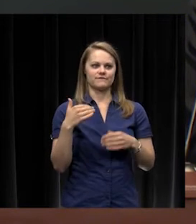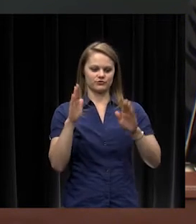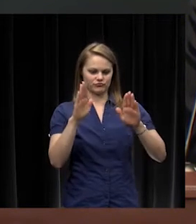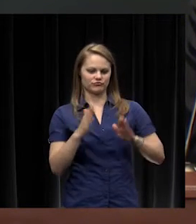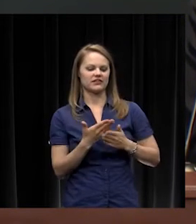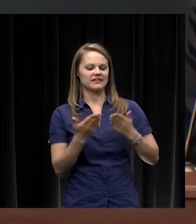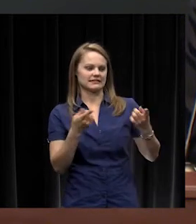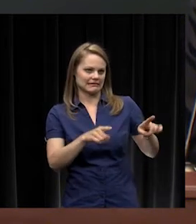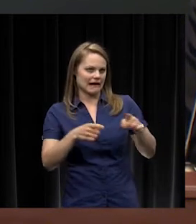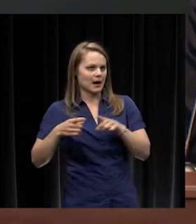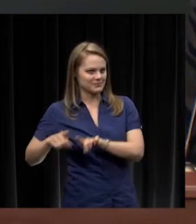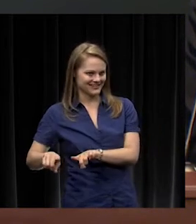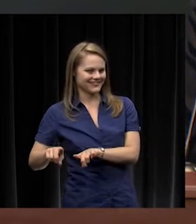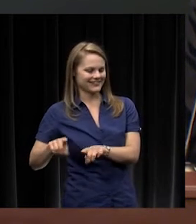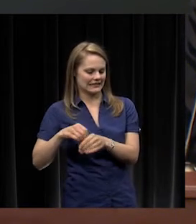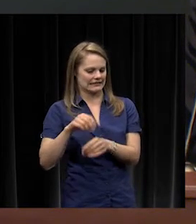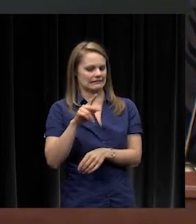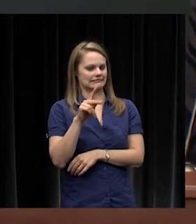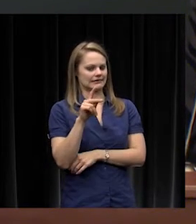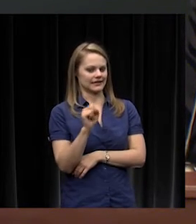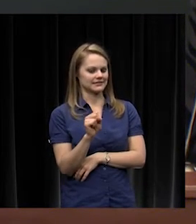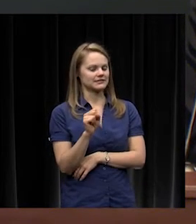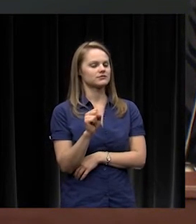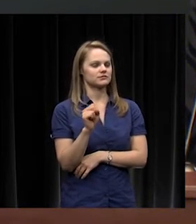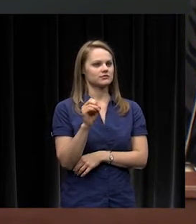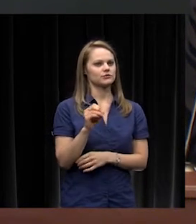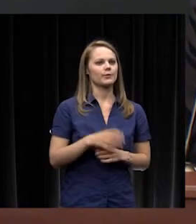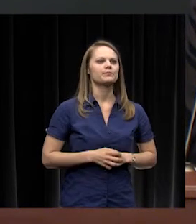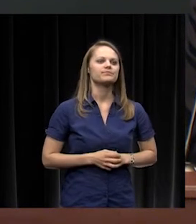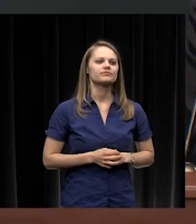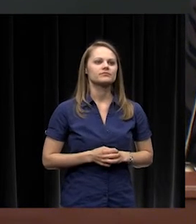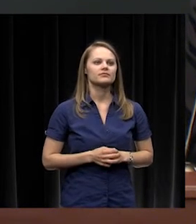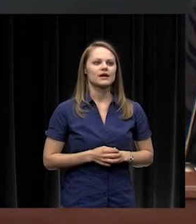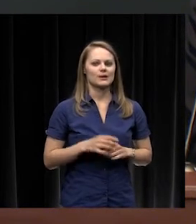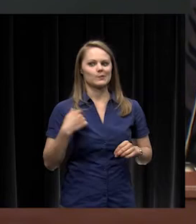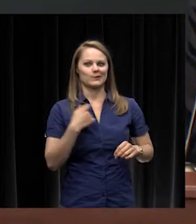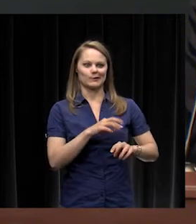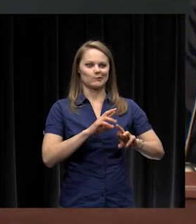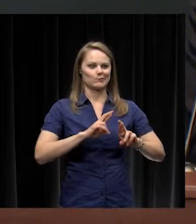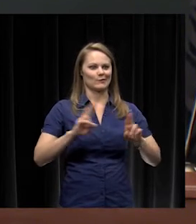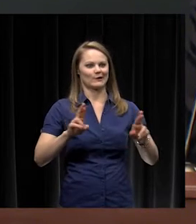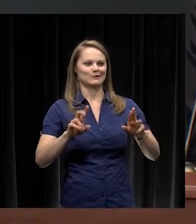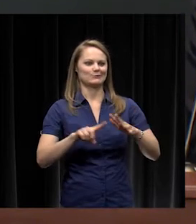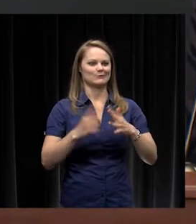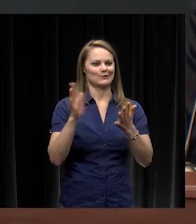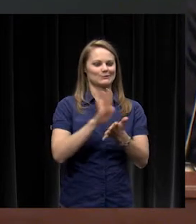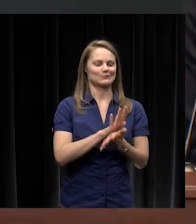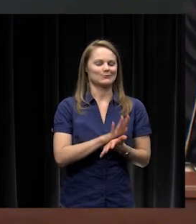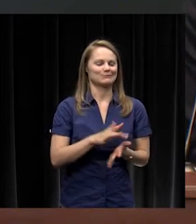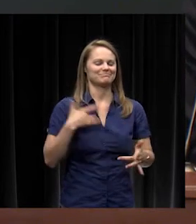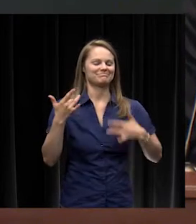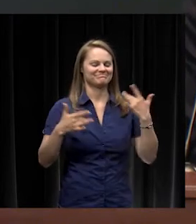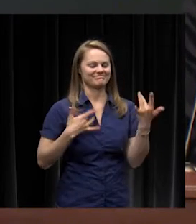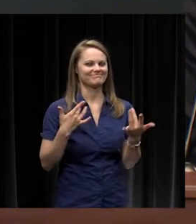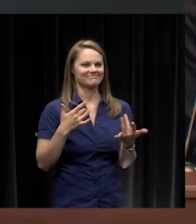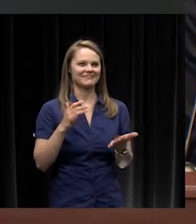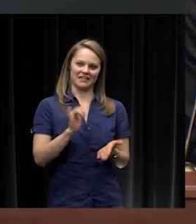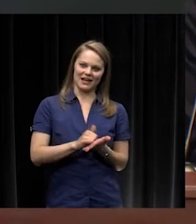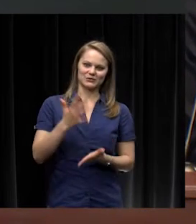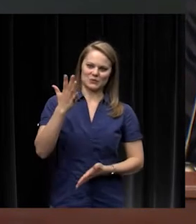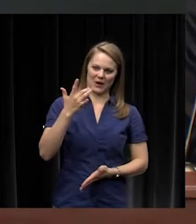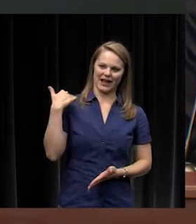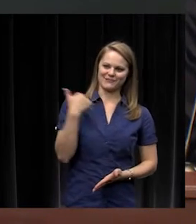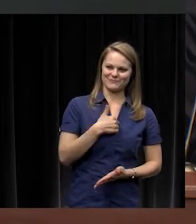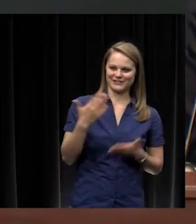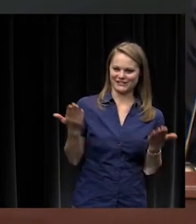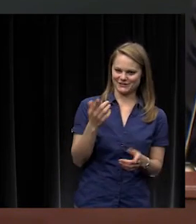some great opportunities going forward, so keep everybody informed with that. But again, ready to go. This is exciting. This is what we're all here for, right?